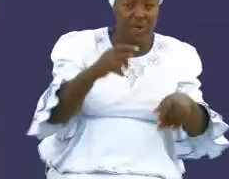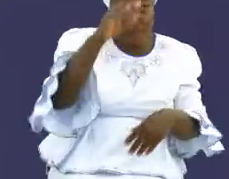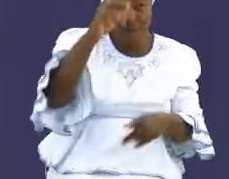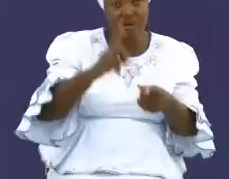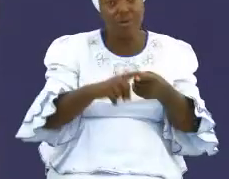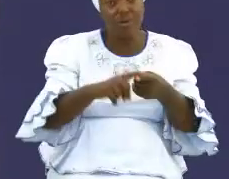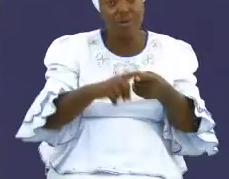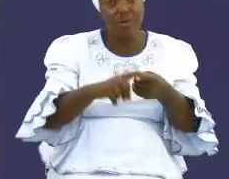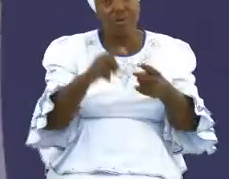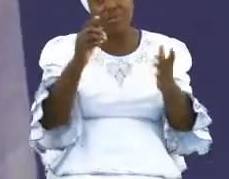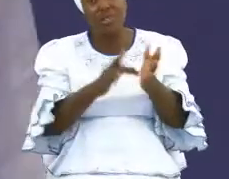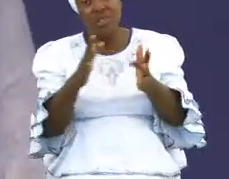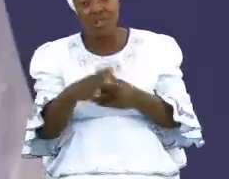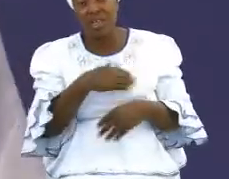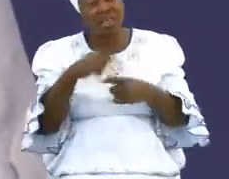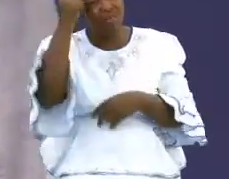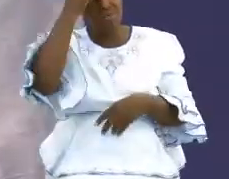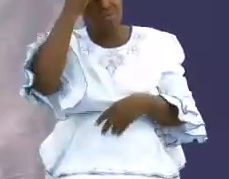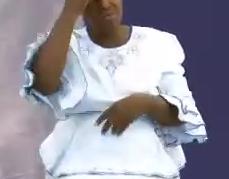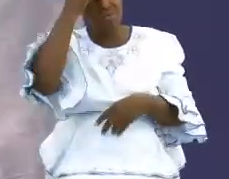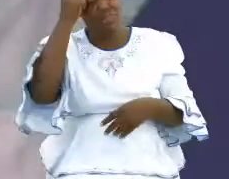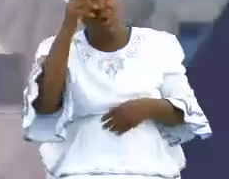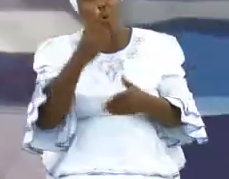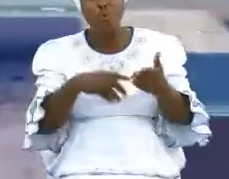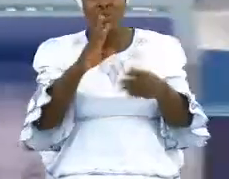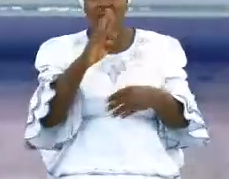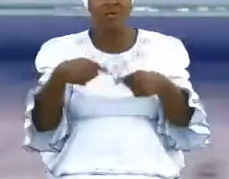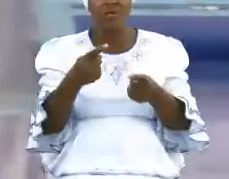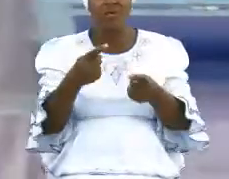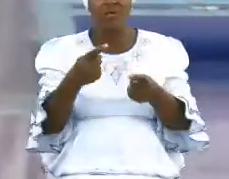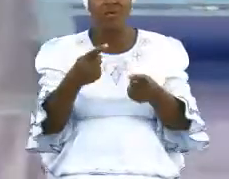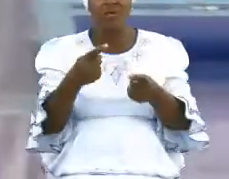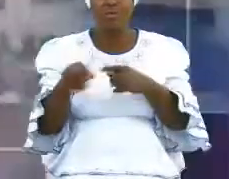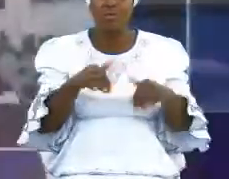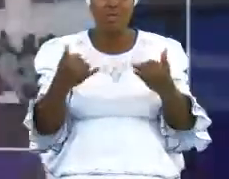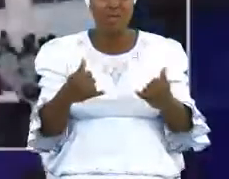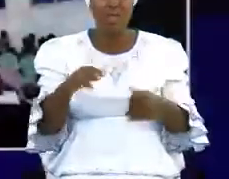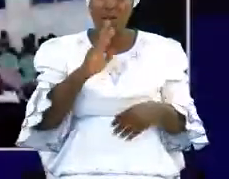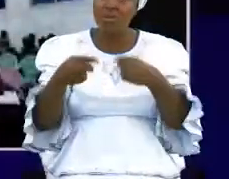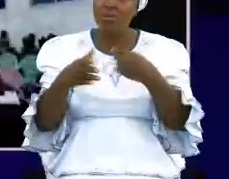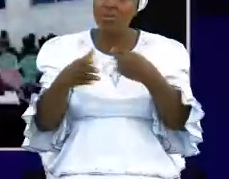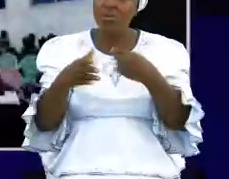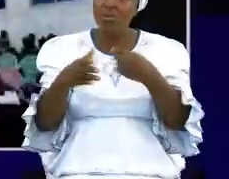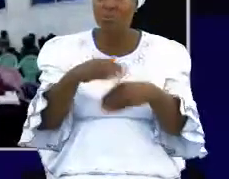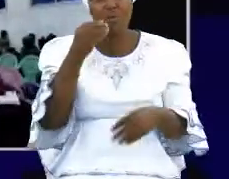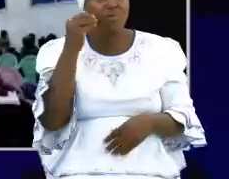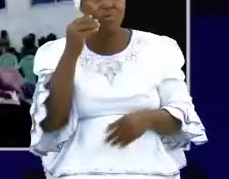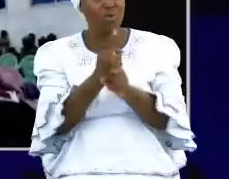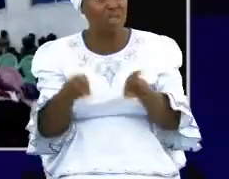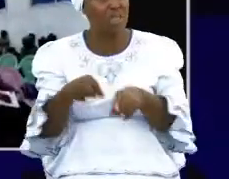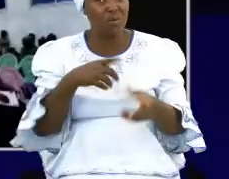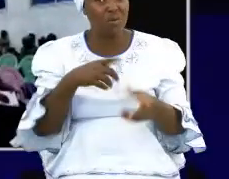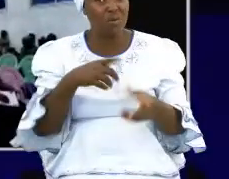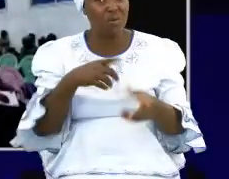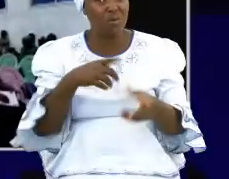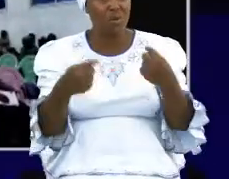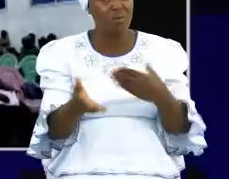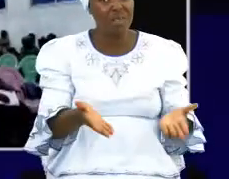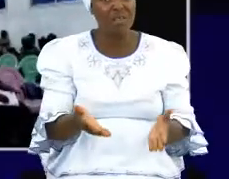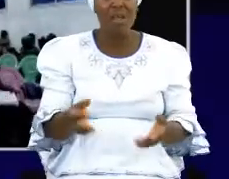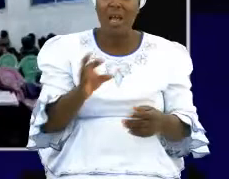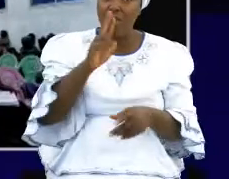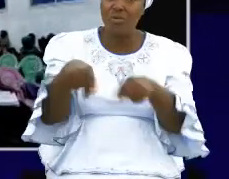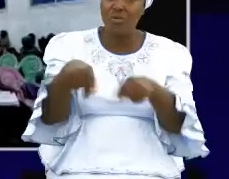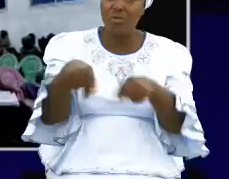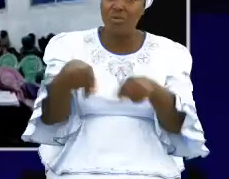then they thought, what are we going to do? Are we going to go back home like we came? Are you going to go back home like